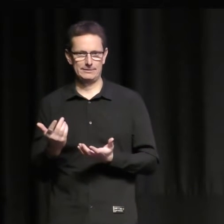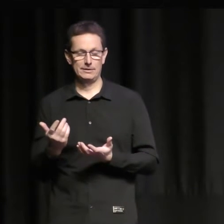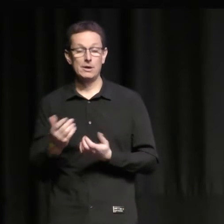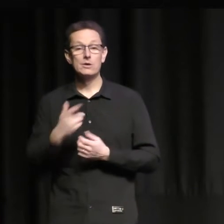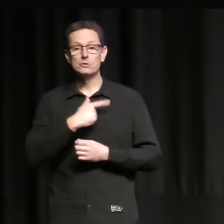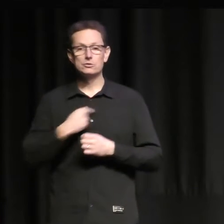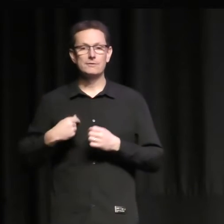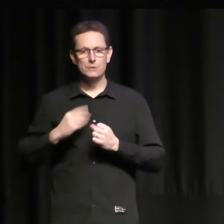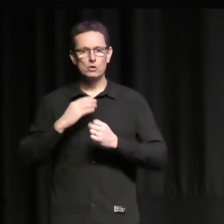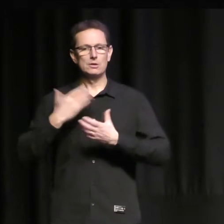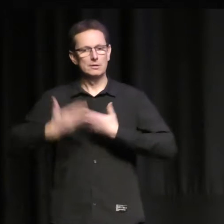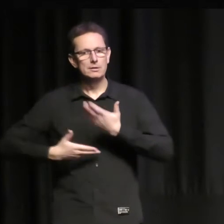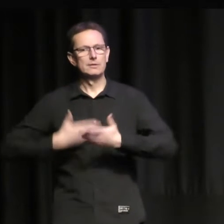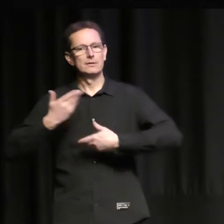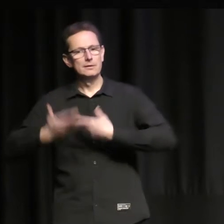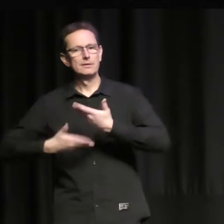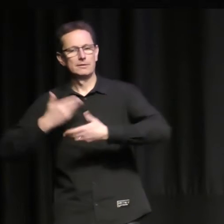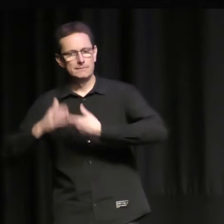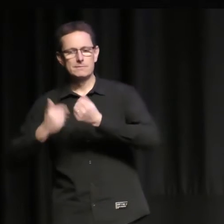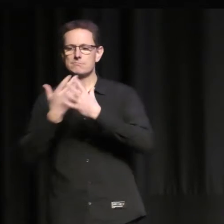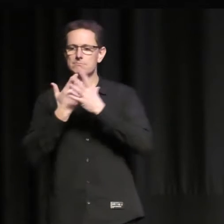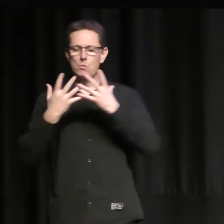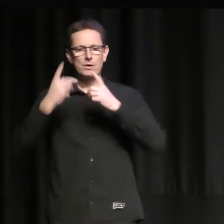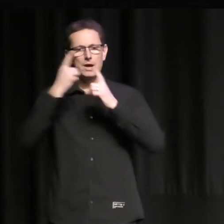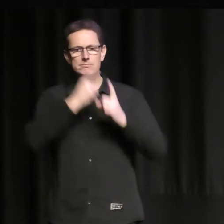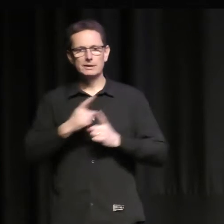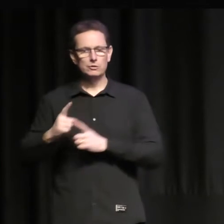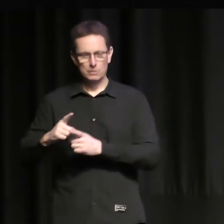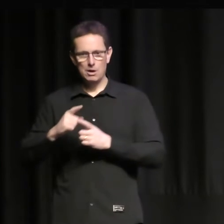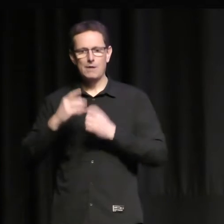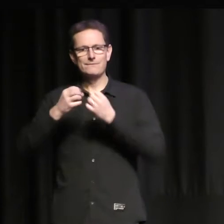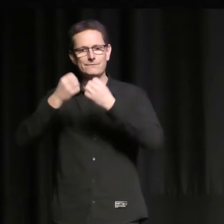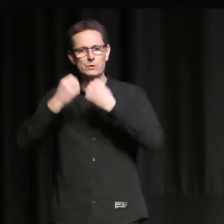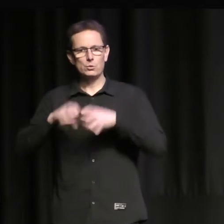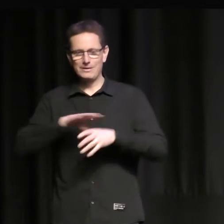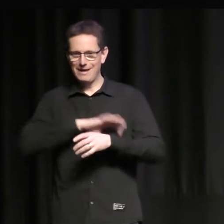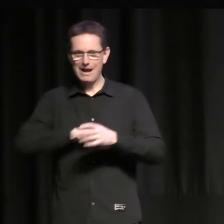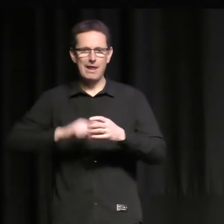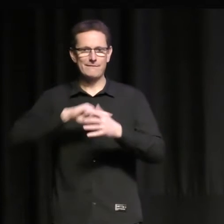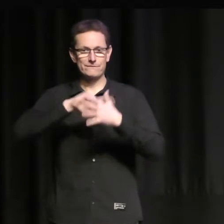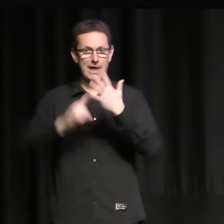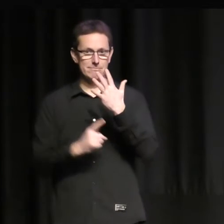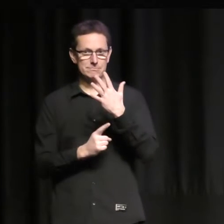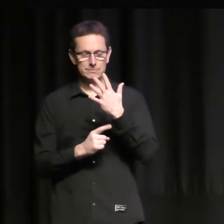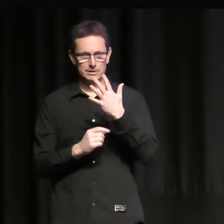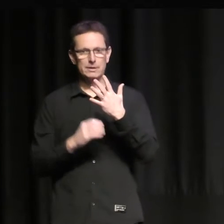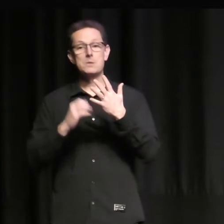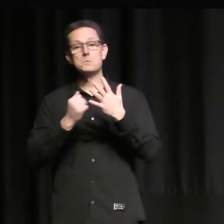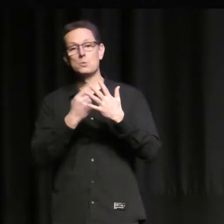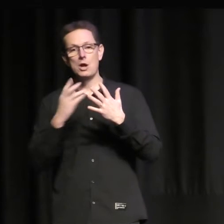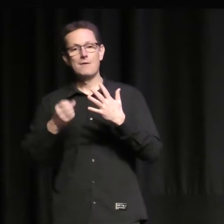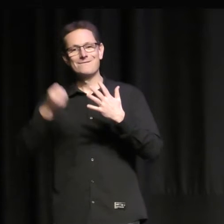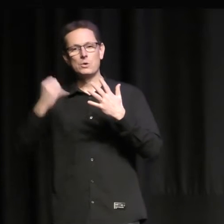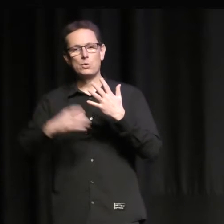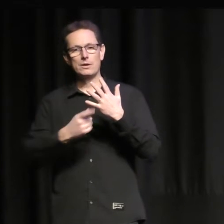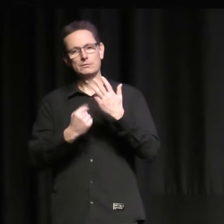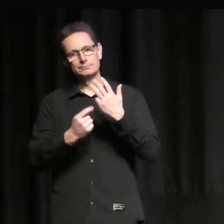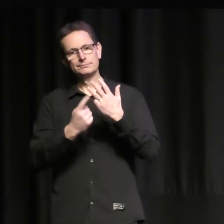continuum. Lots of people have lost all five, some have lost two or three, but you have a